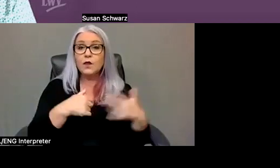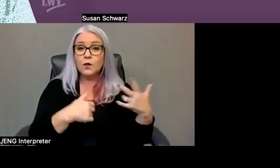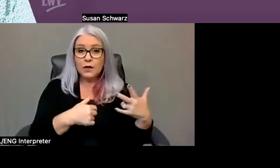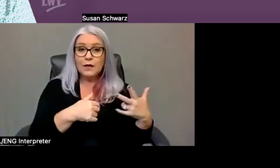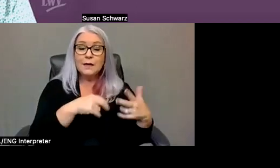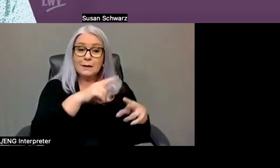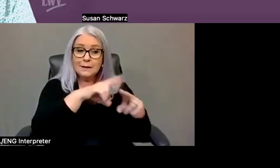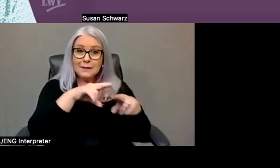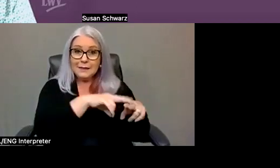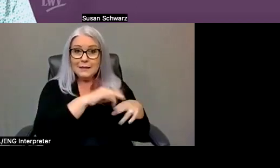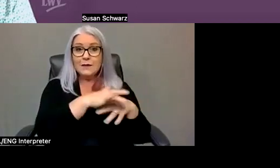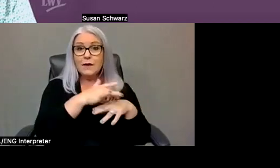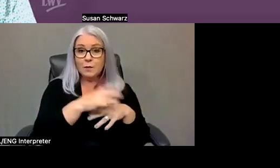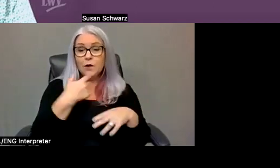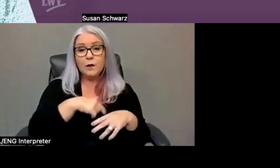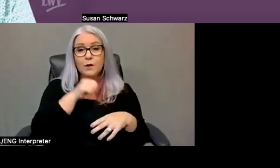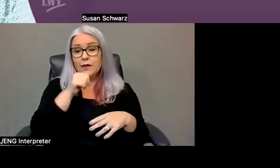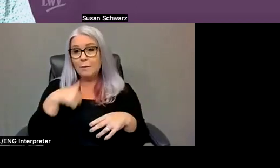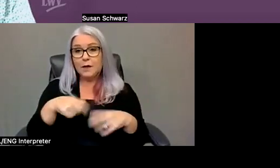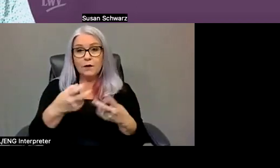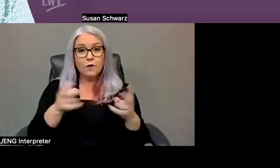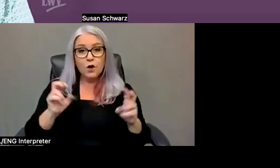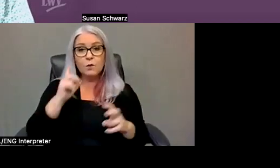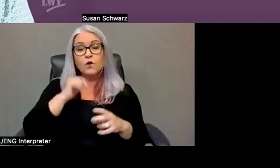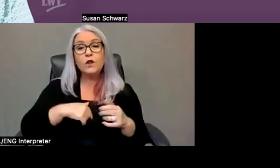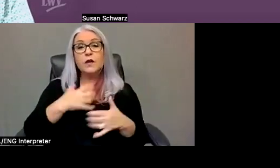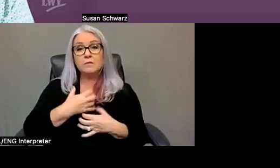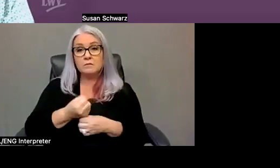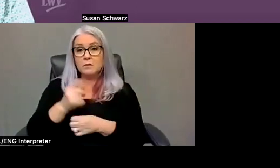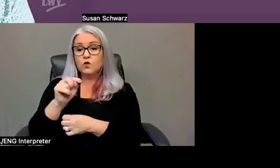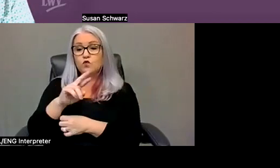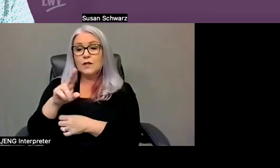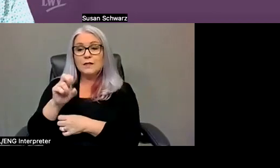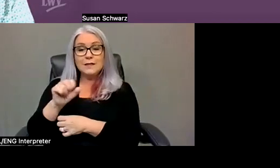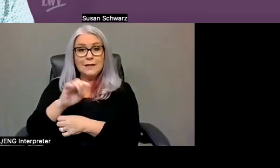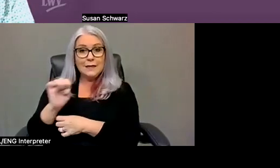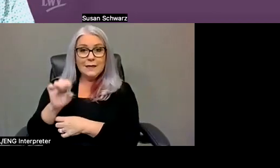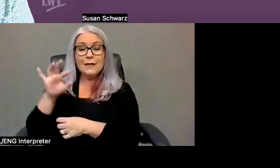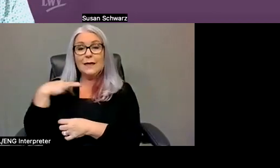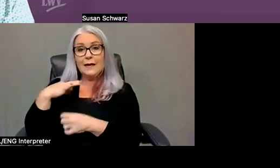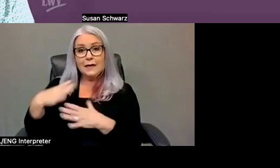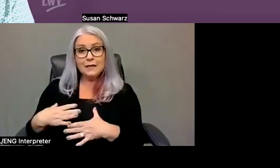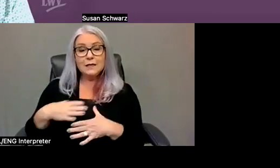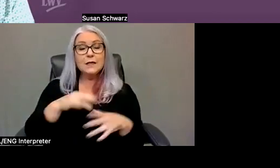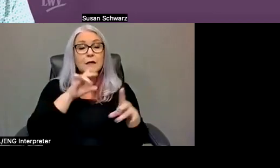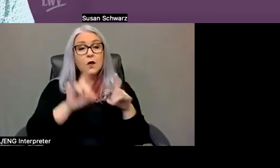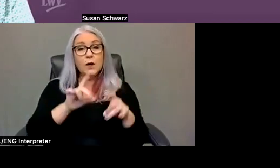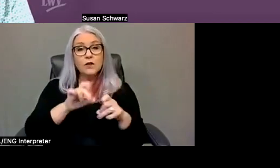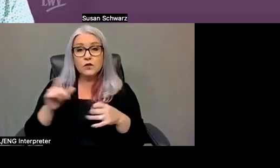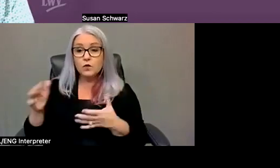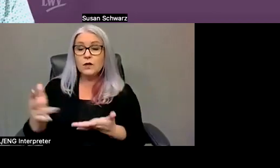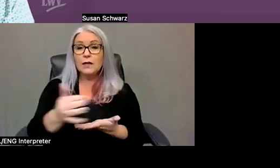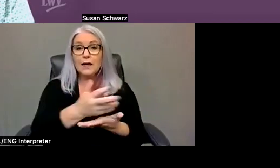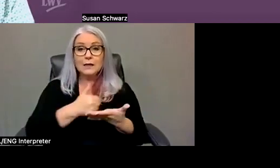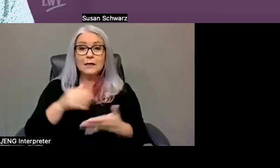agreed to this date, there will not be a forum for the trustee candidates. Questions for tonight's forum were submitted by Dobbs